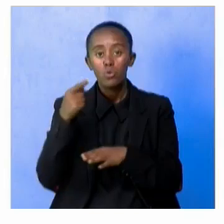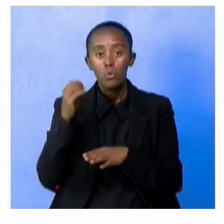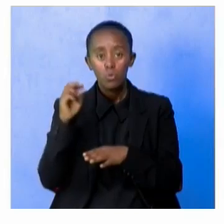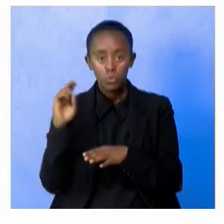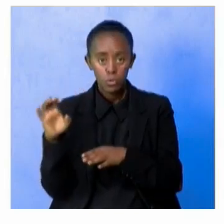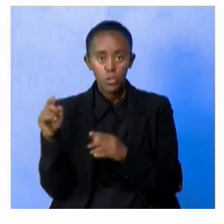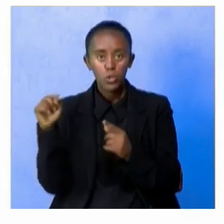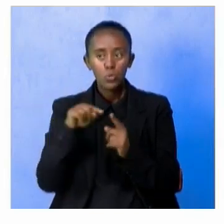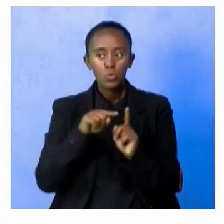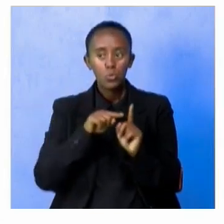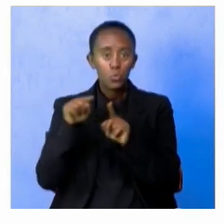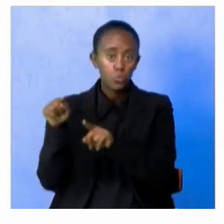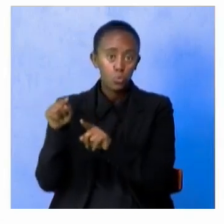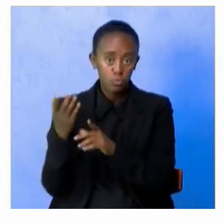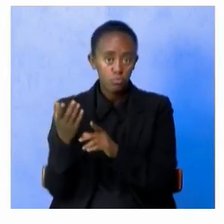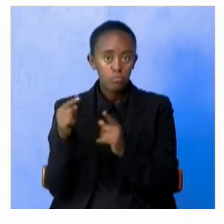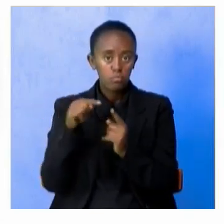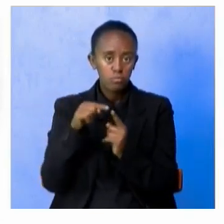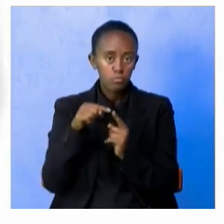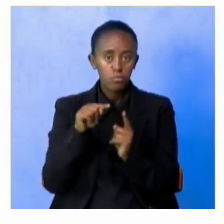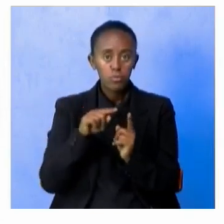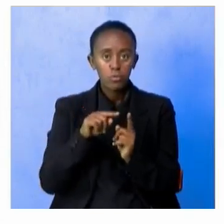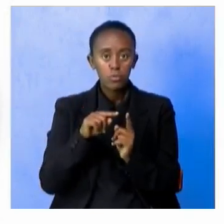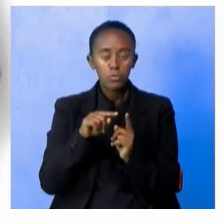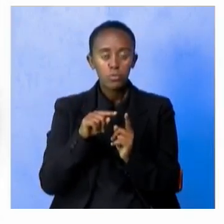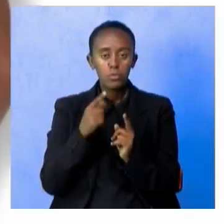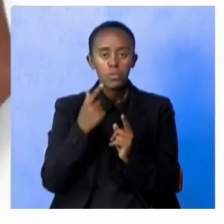to the library